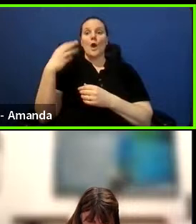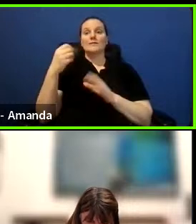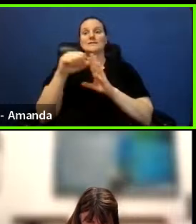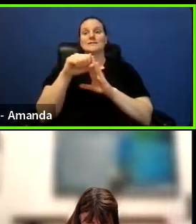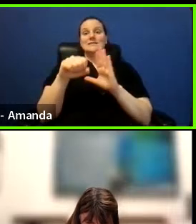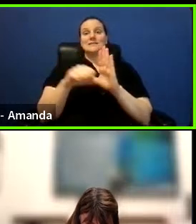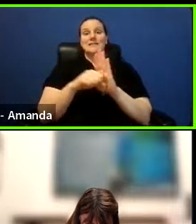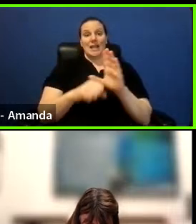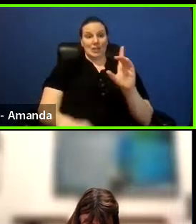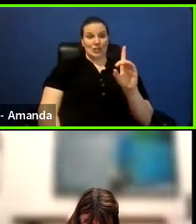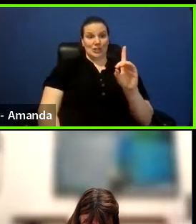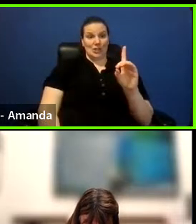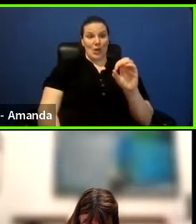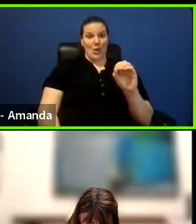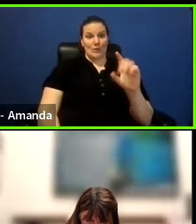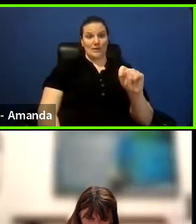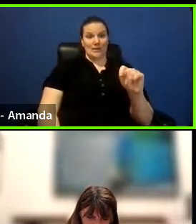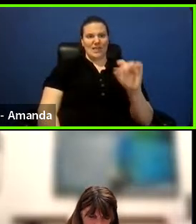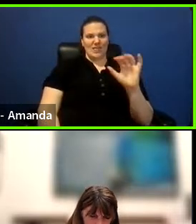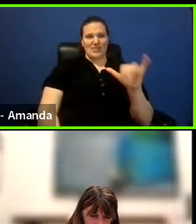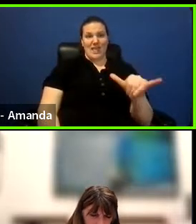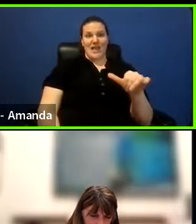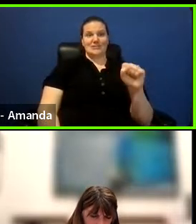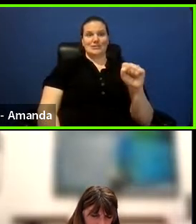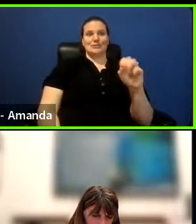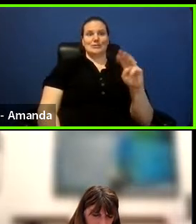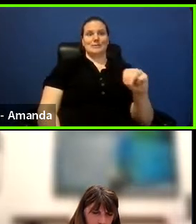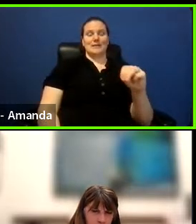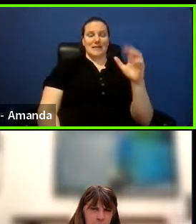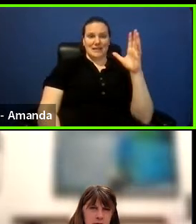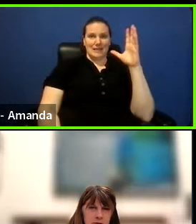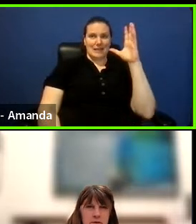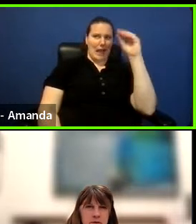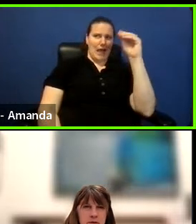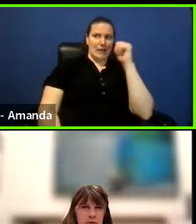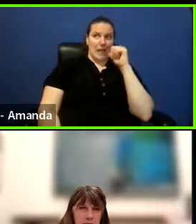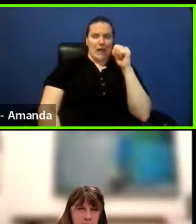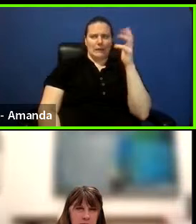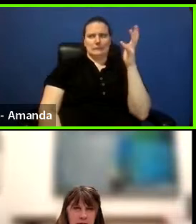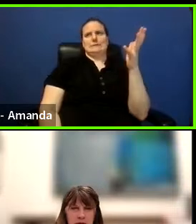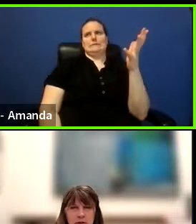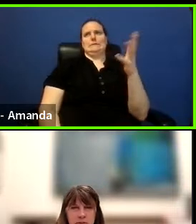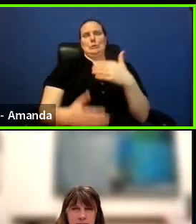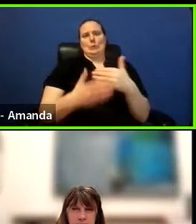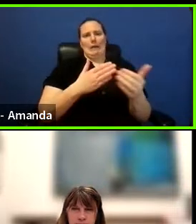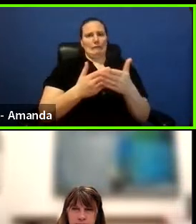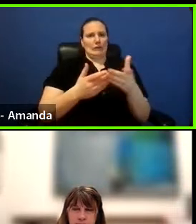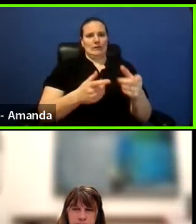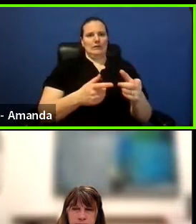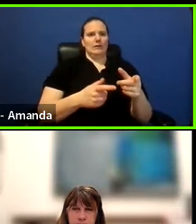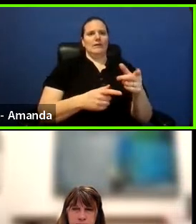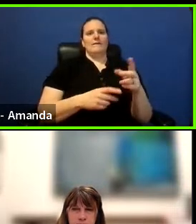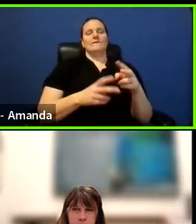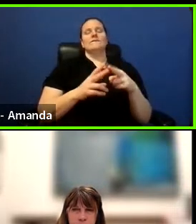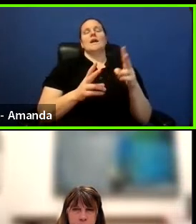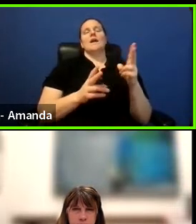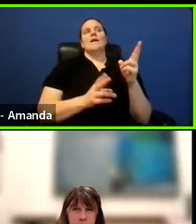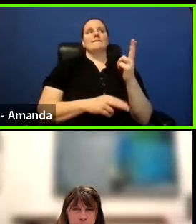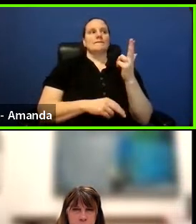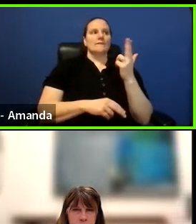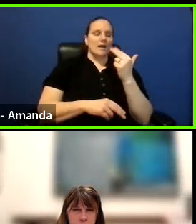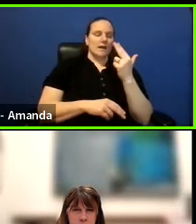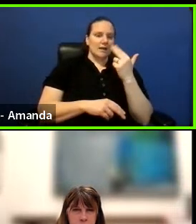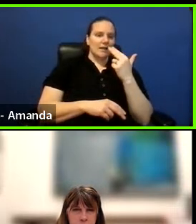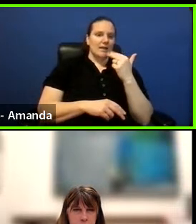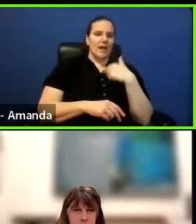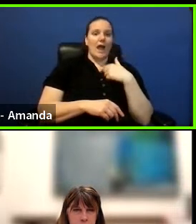DOT, like that social media gal or guy, whoever they are so funny. Like I